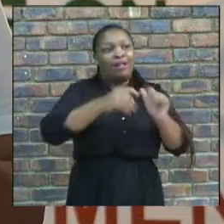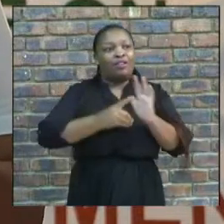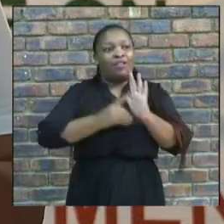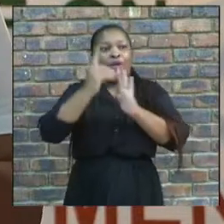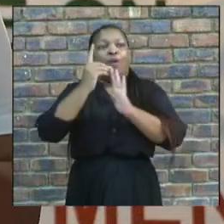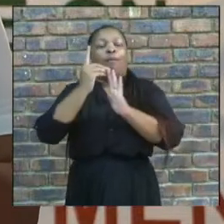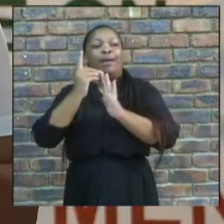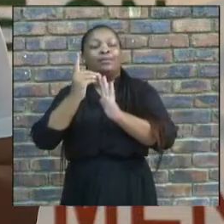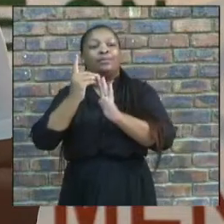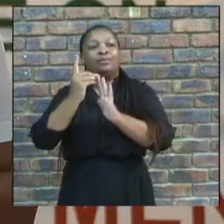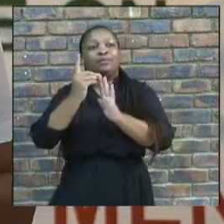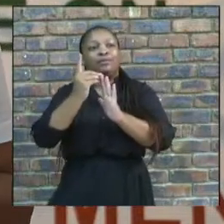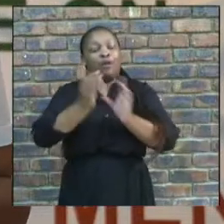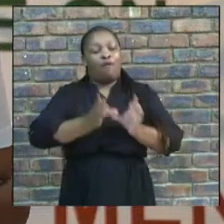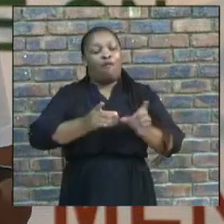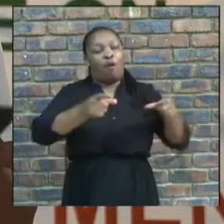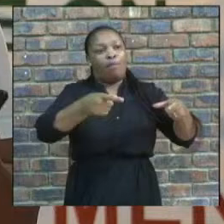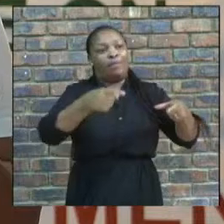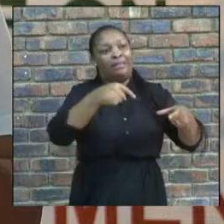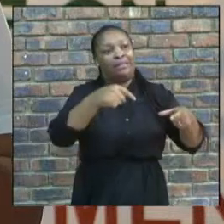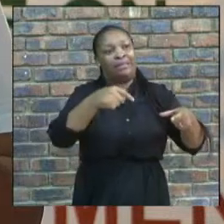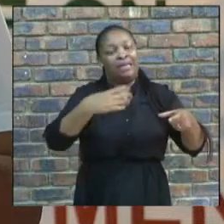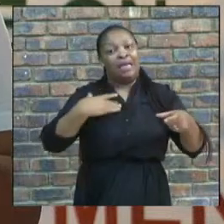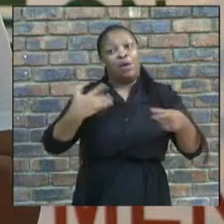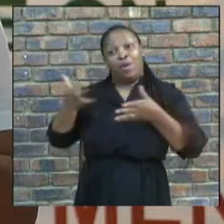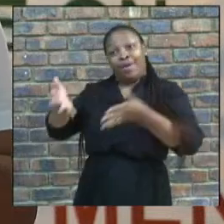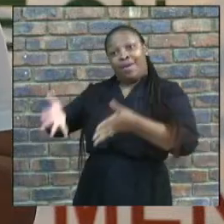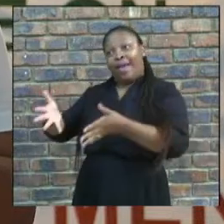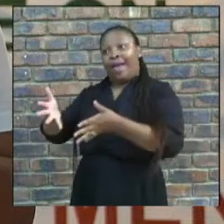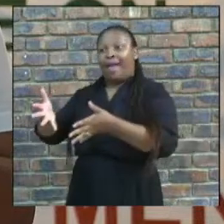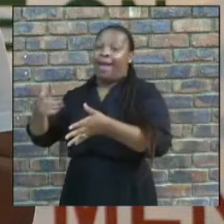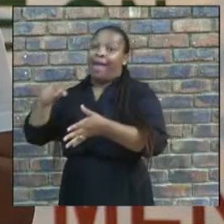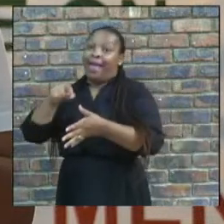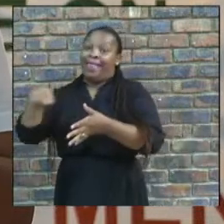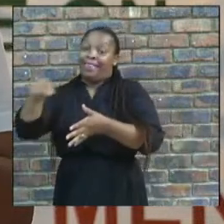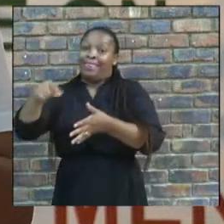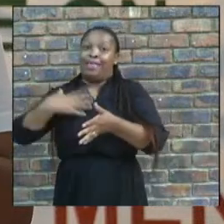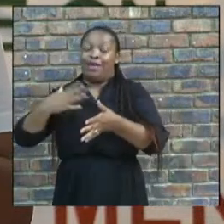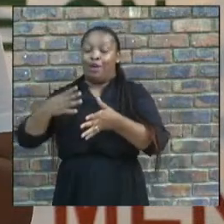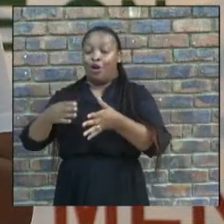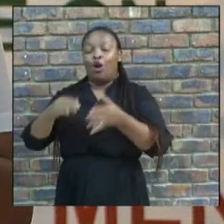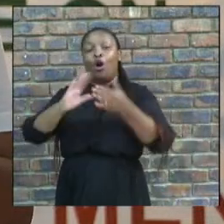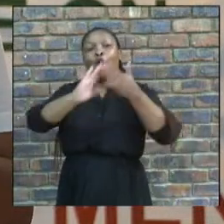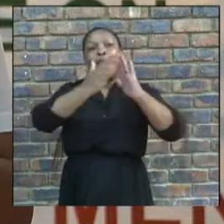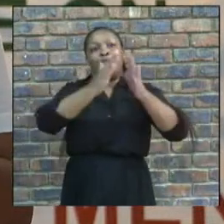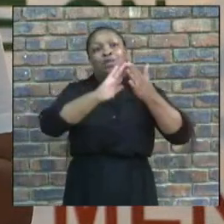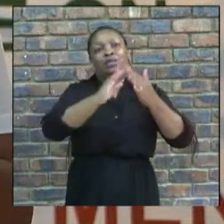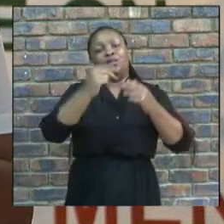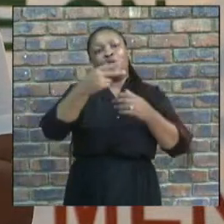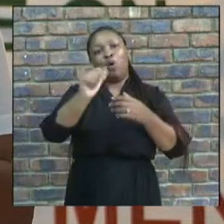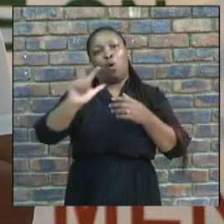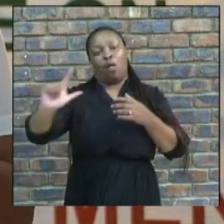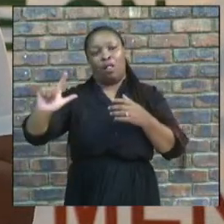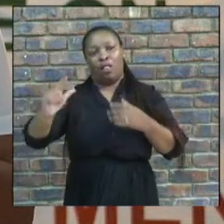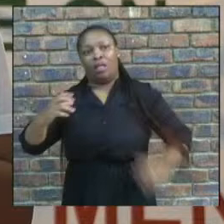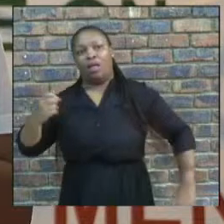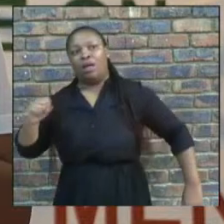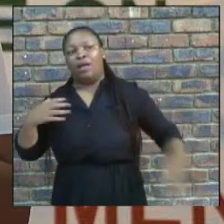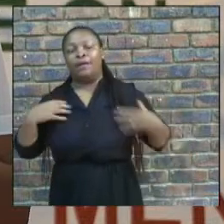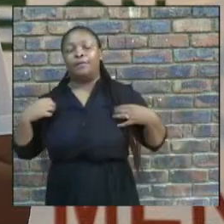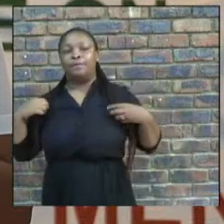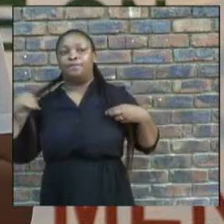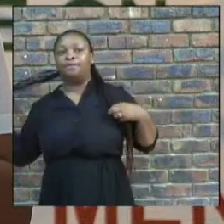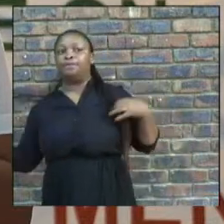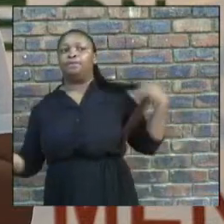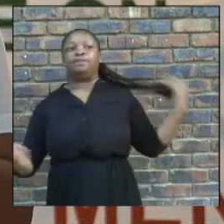the Bronkhorstspruit Community Hall as per the rule in the terms of legislature rules